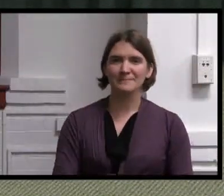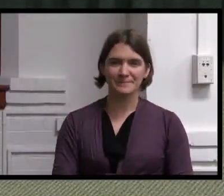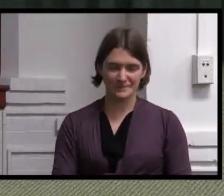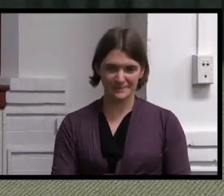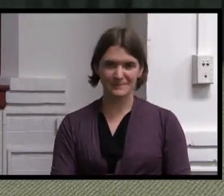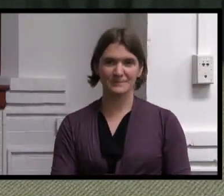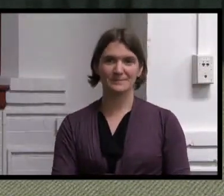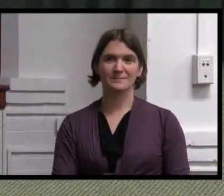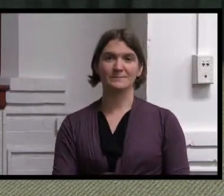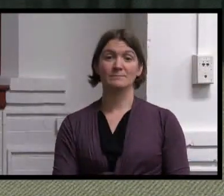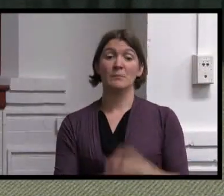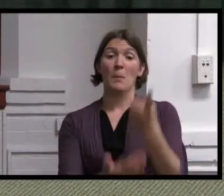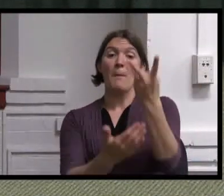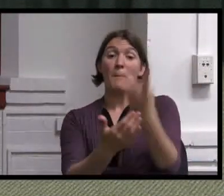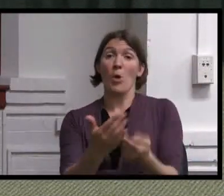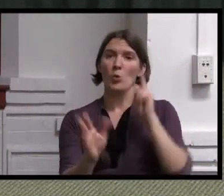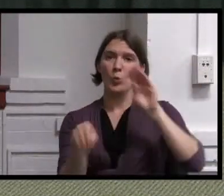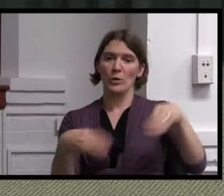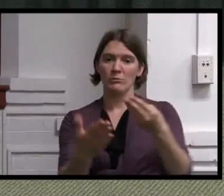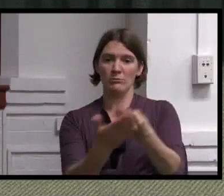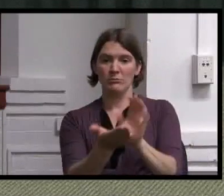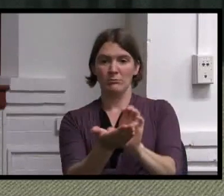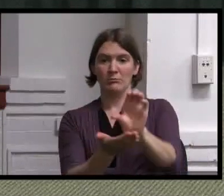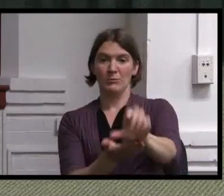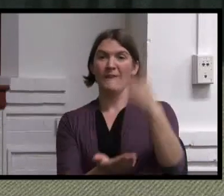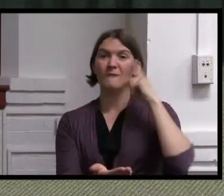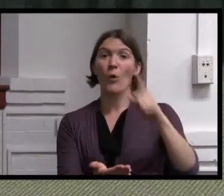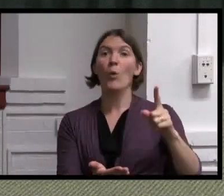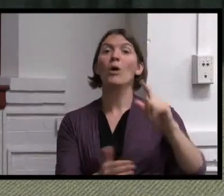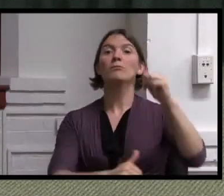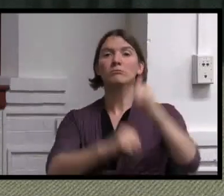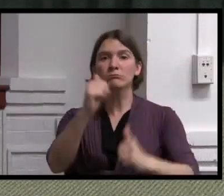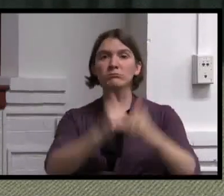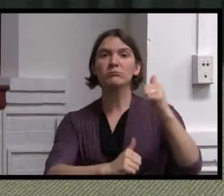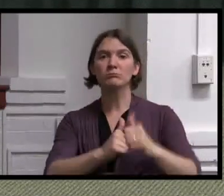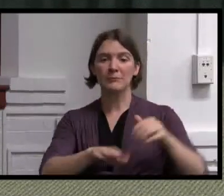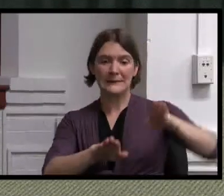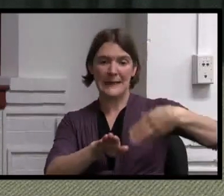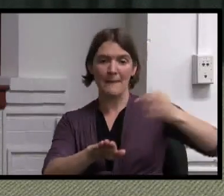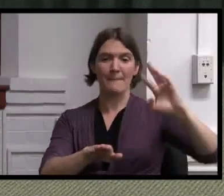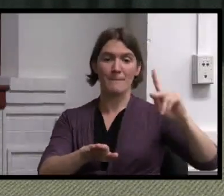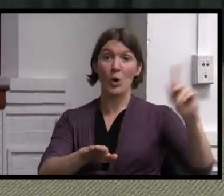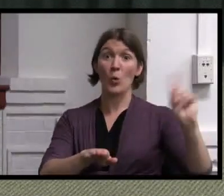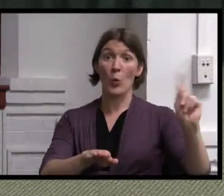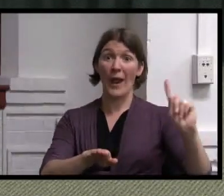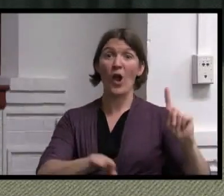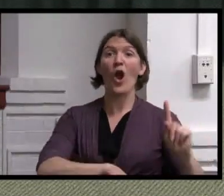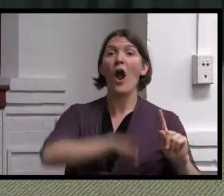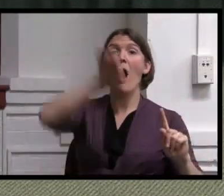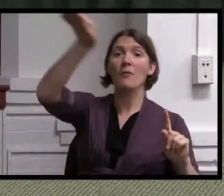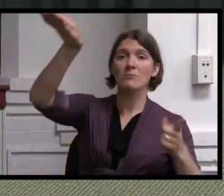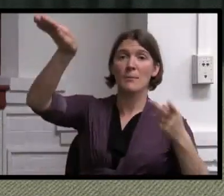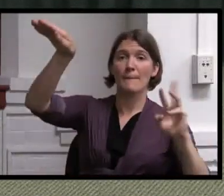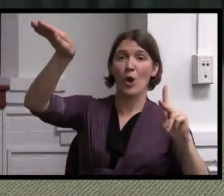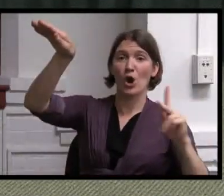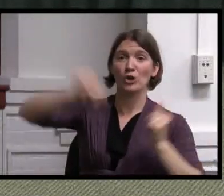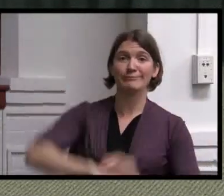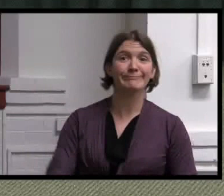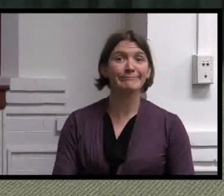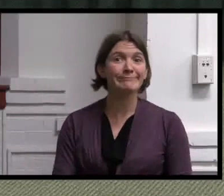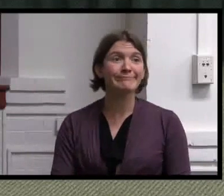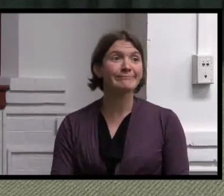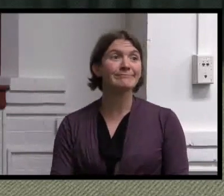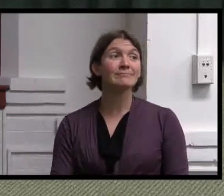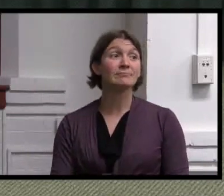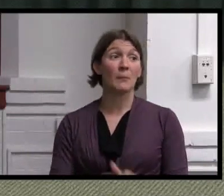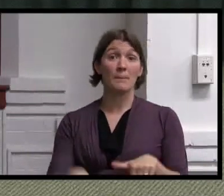Services, both to provide funding for the future construction of a skate park in the upper section of Living Memorial Park. We